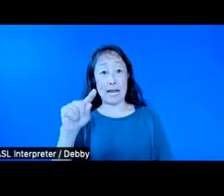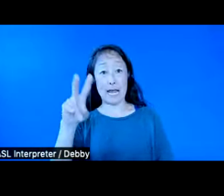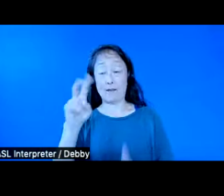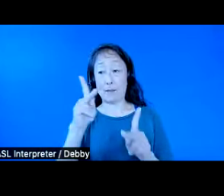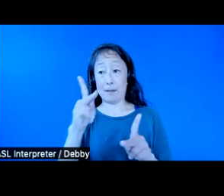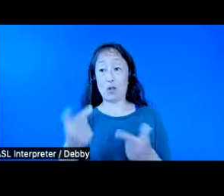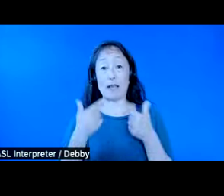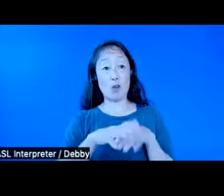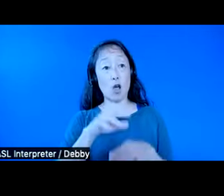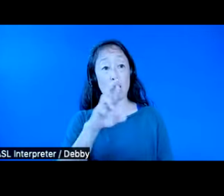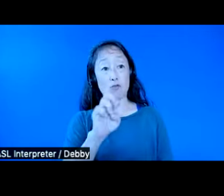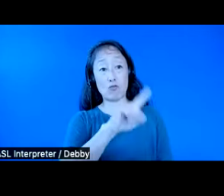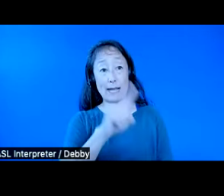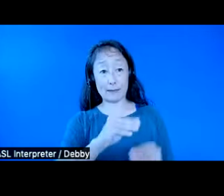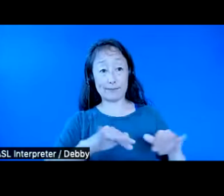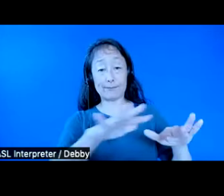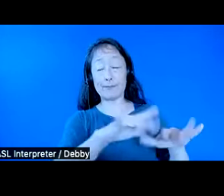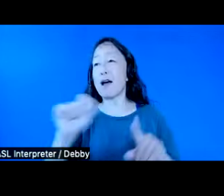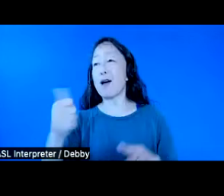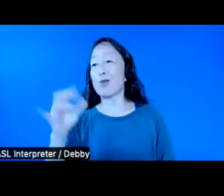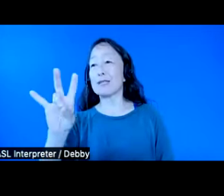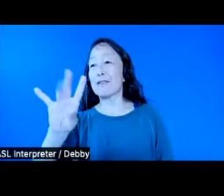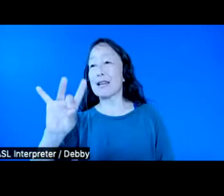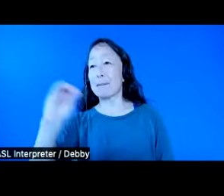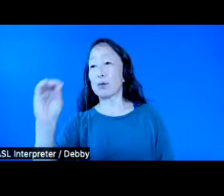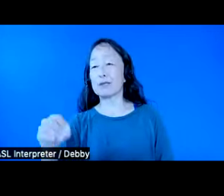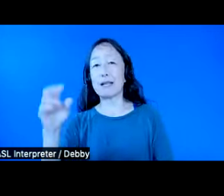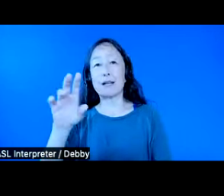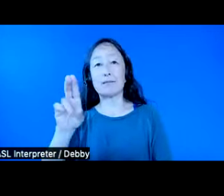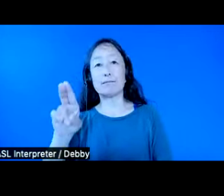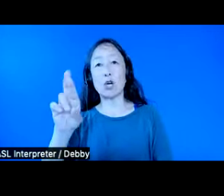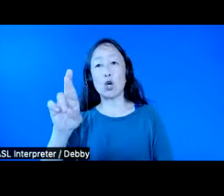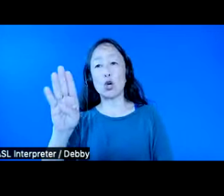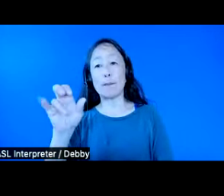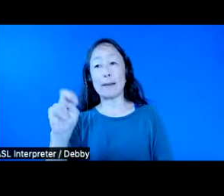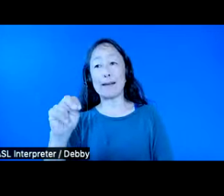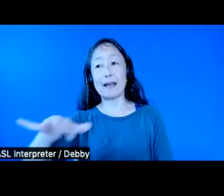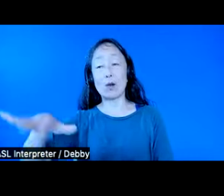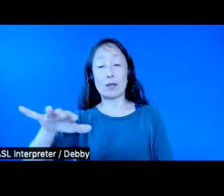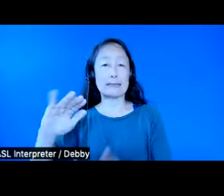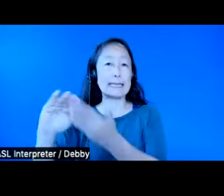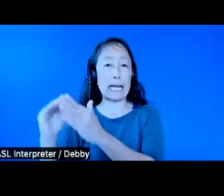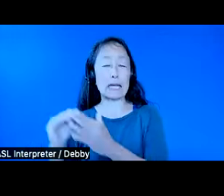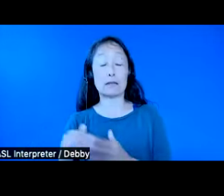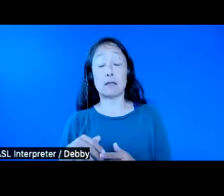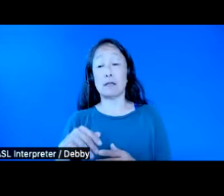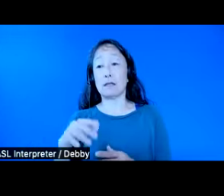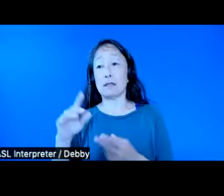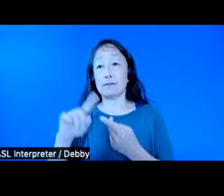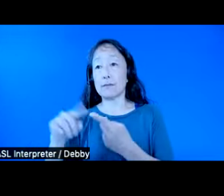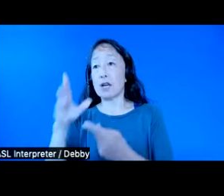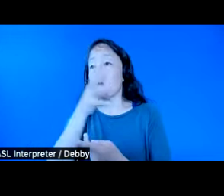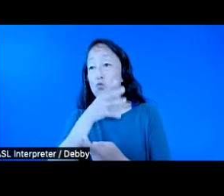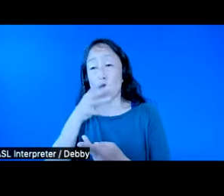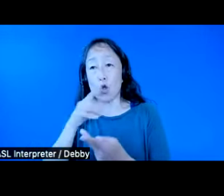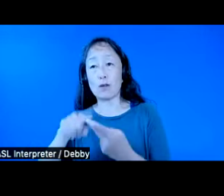other 78% were in urban, that just means cities, rural, mountains, the country, the